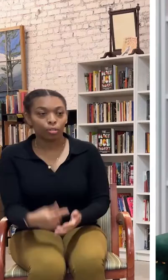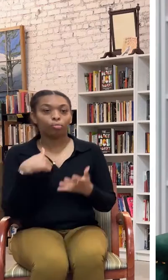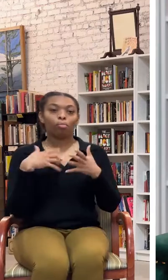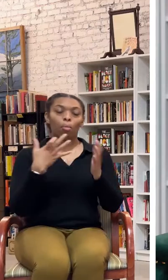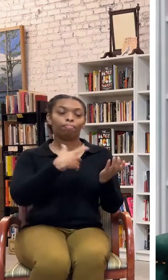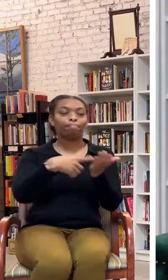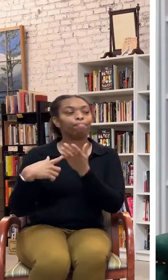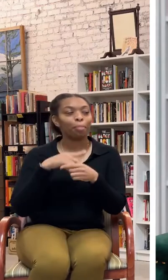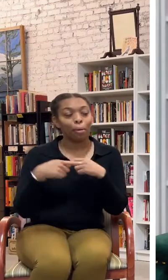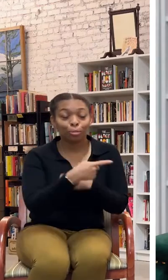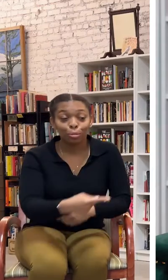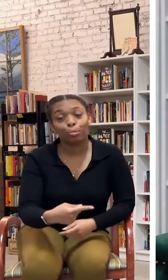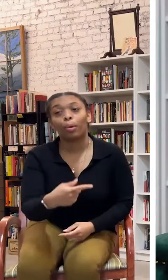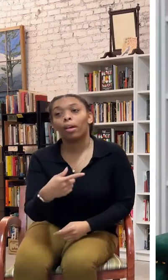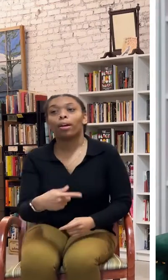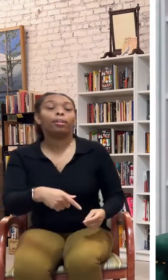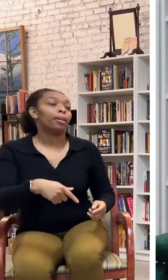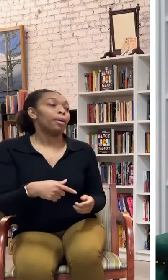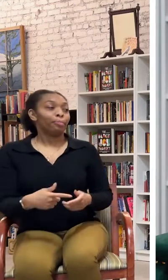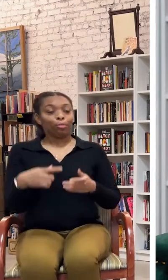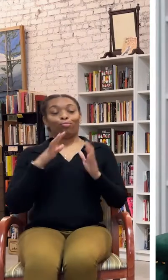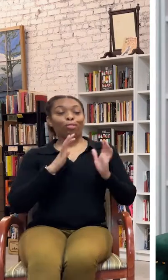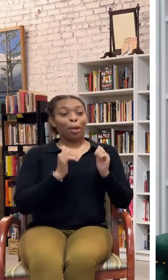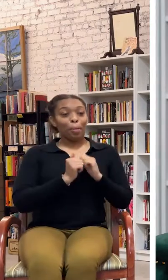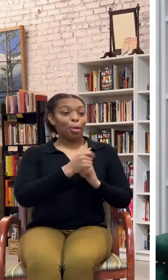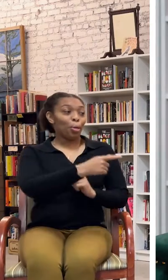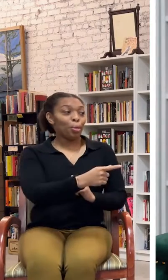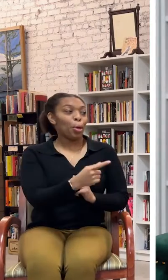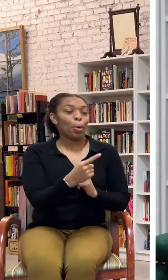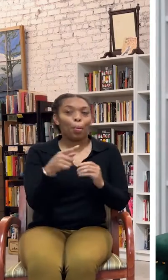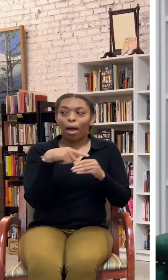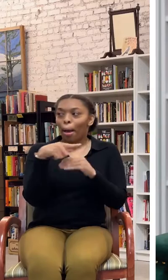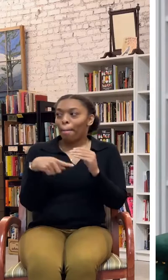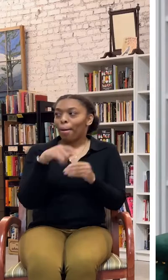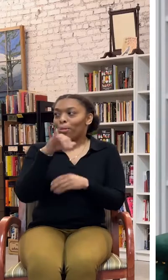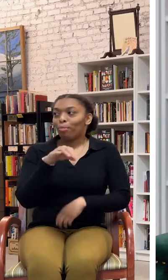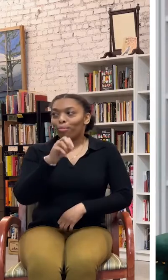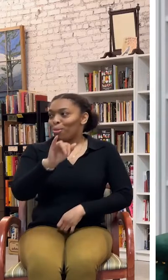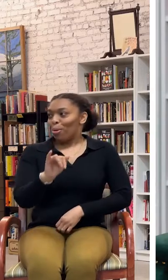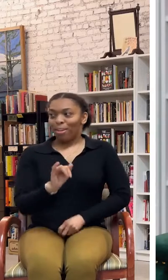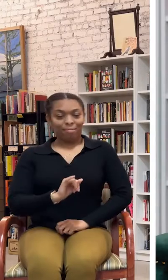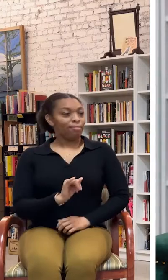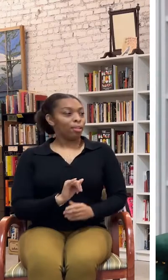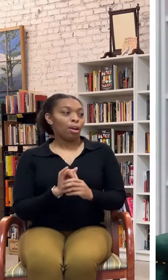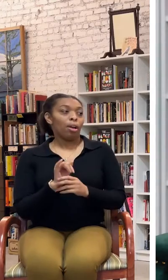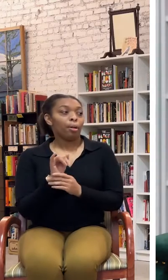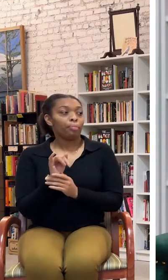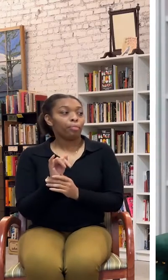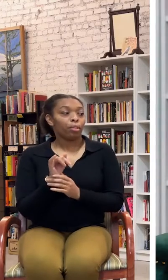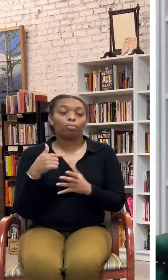And in talking to you and in centering joy, I want to do something